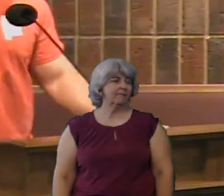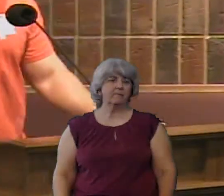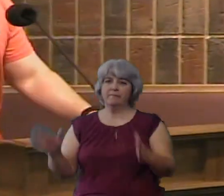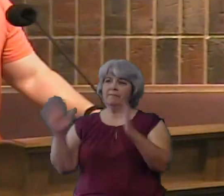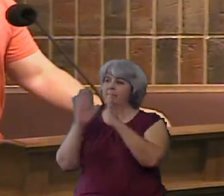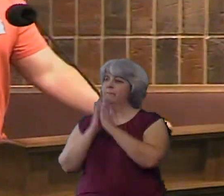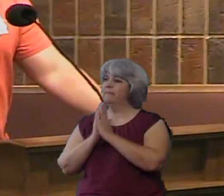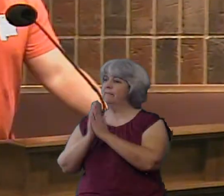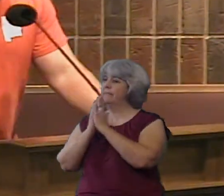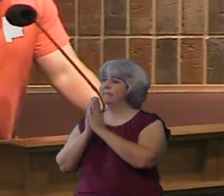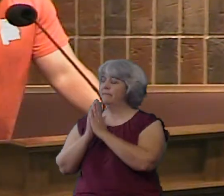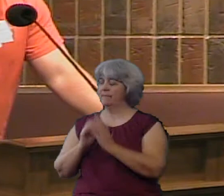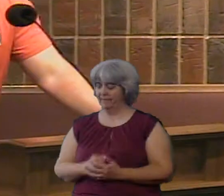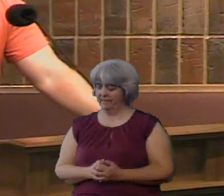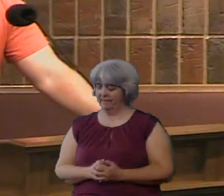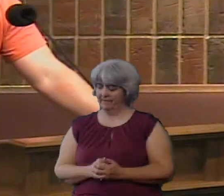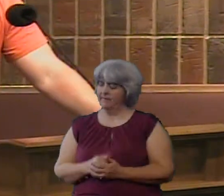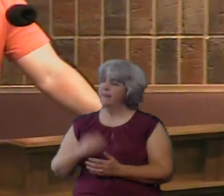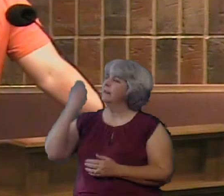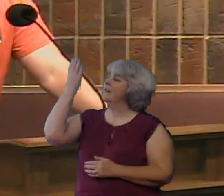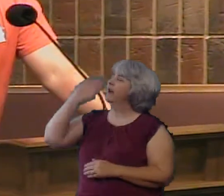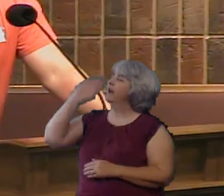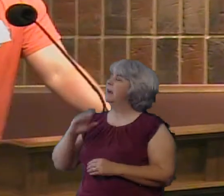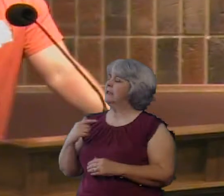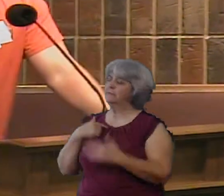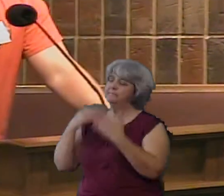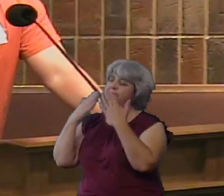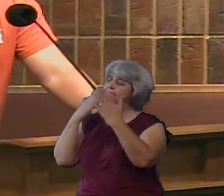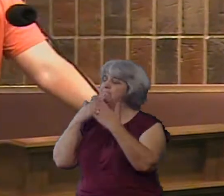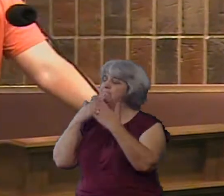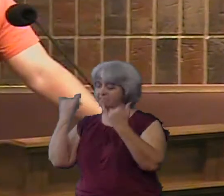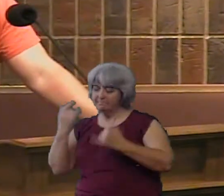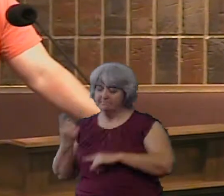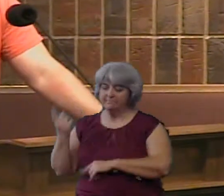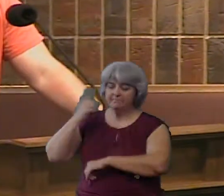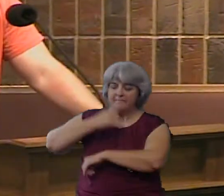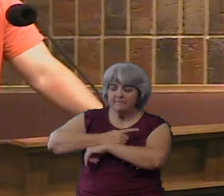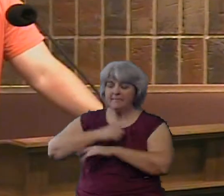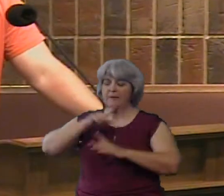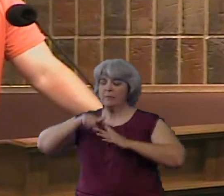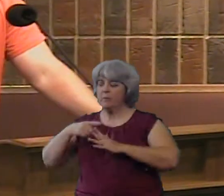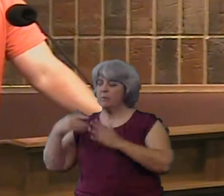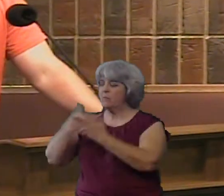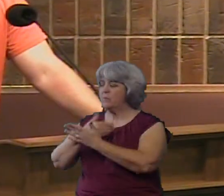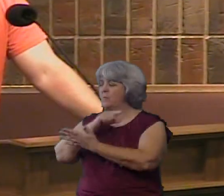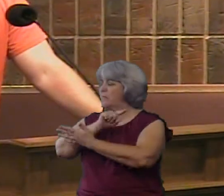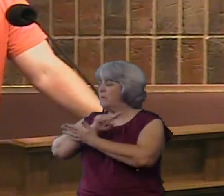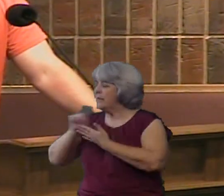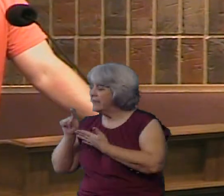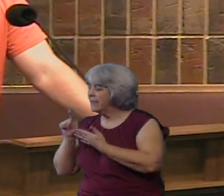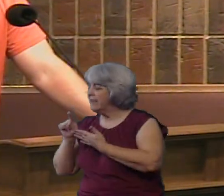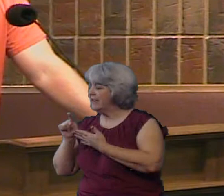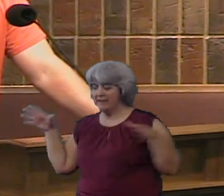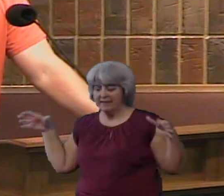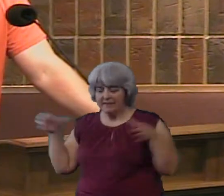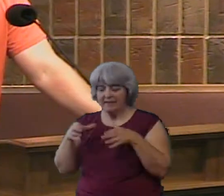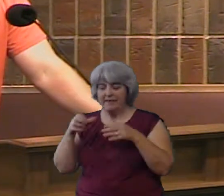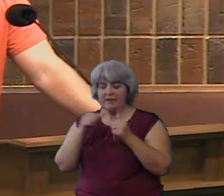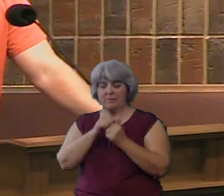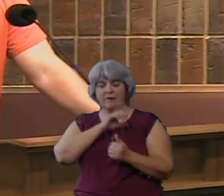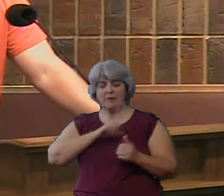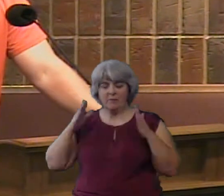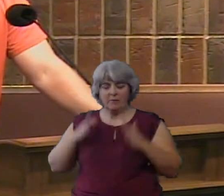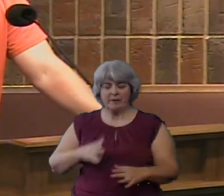Let's pray. God, we're so thankful for another day, another start of the week, to be able to come here with Christian brothers